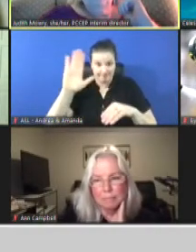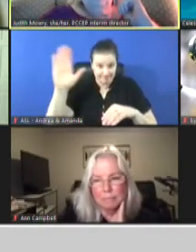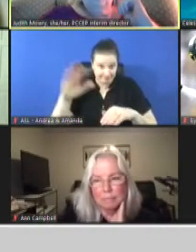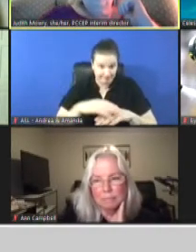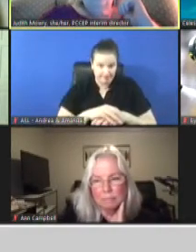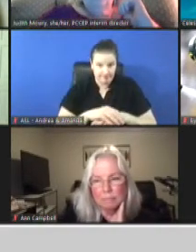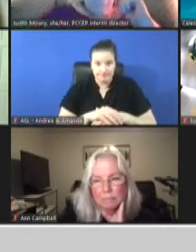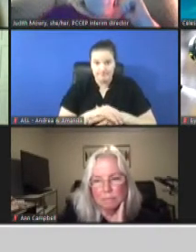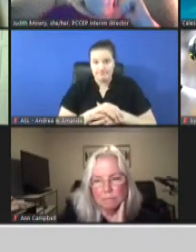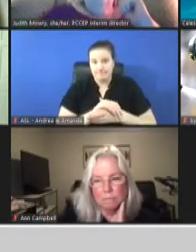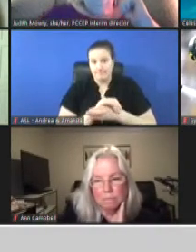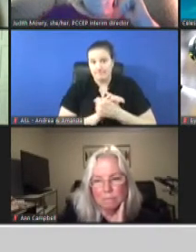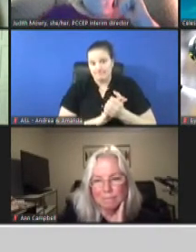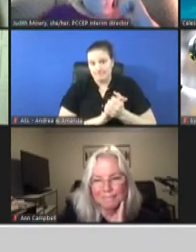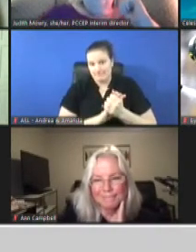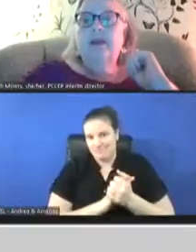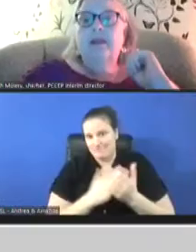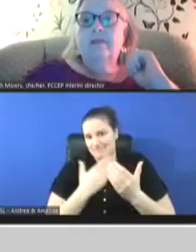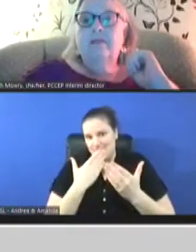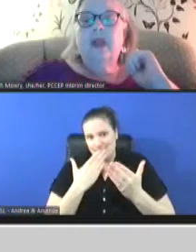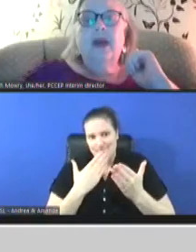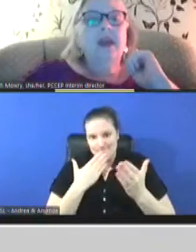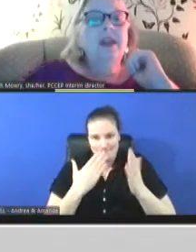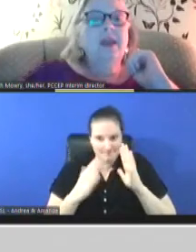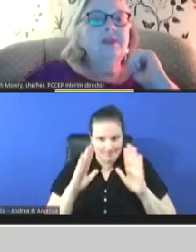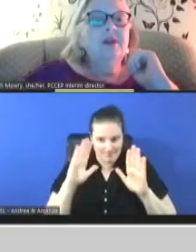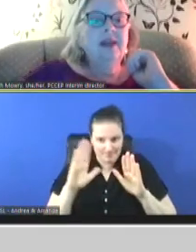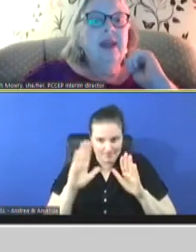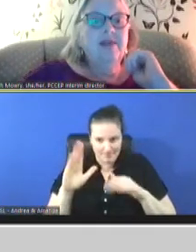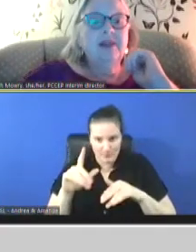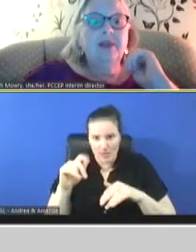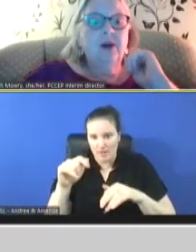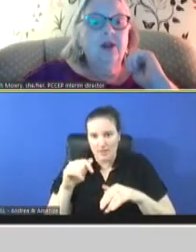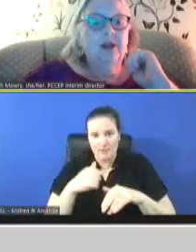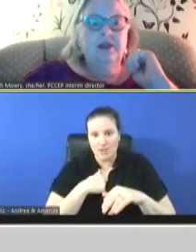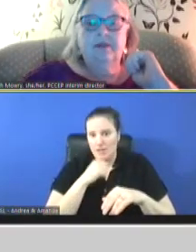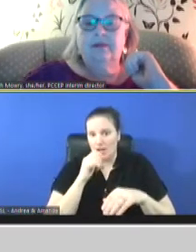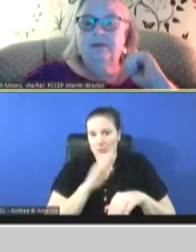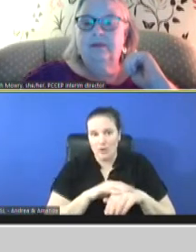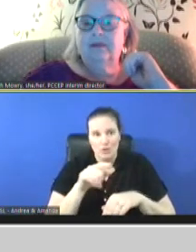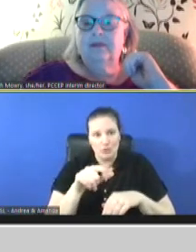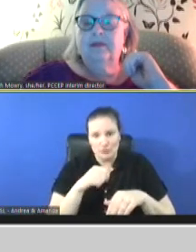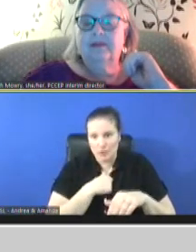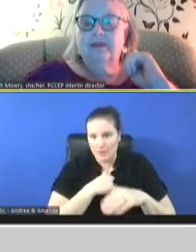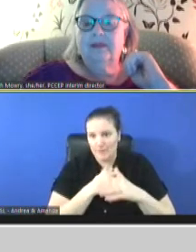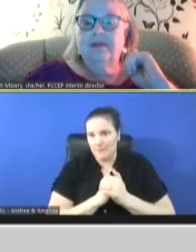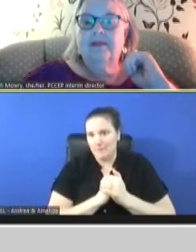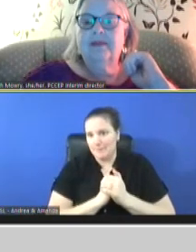Thank you, everyone. Thanks. Wakiana, I'm sorry I didn't have time to call on you.